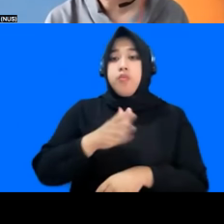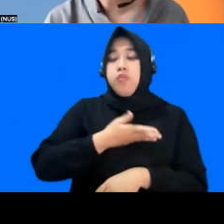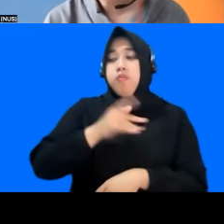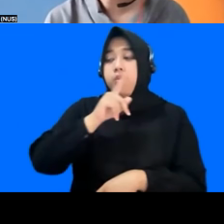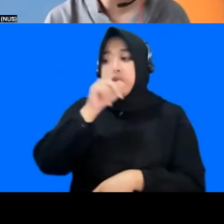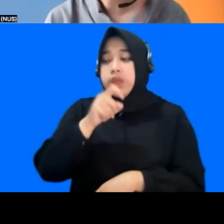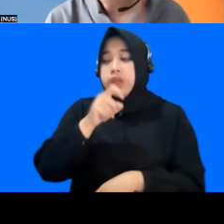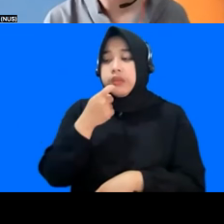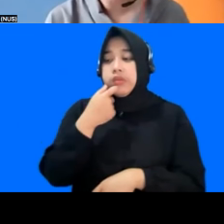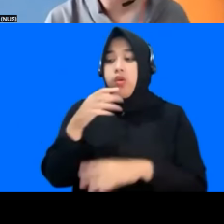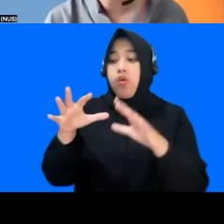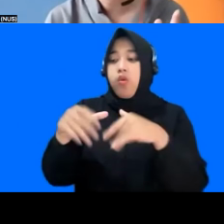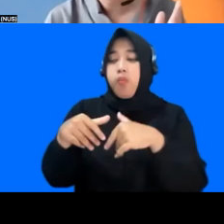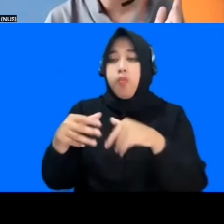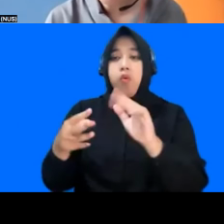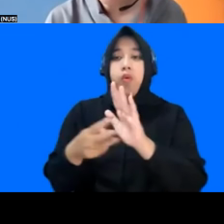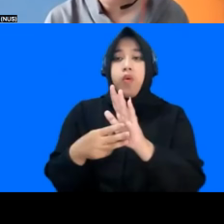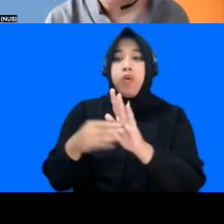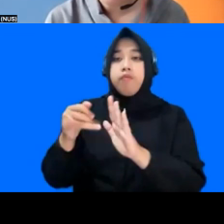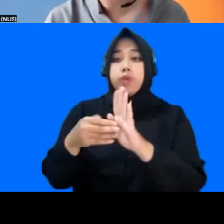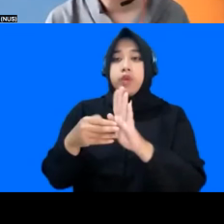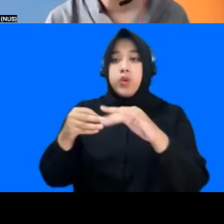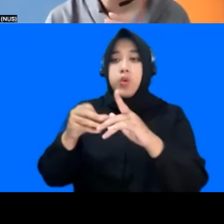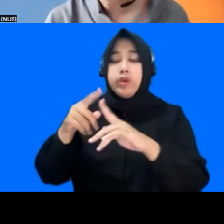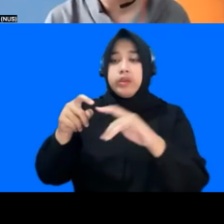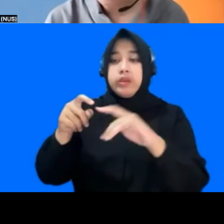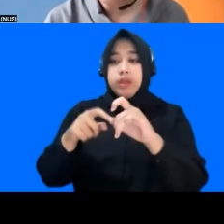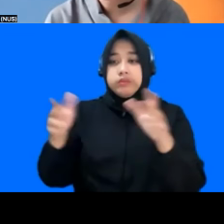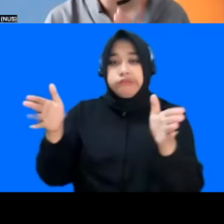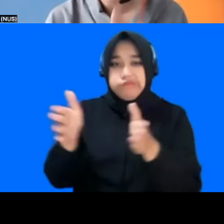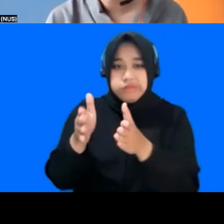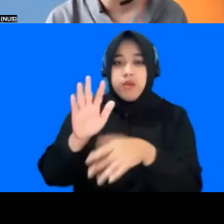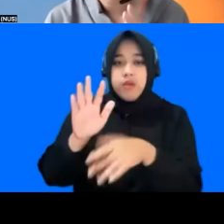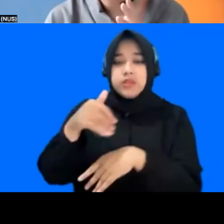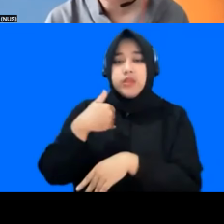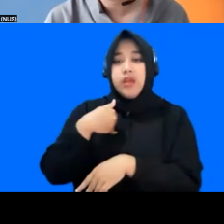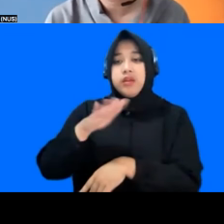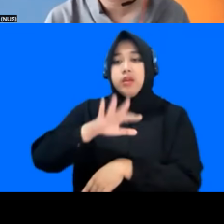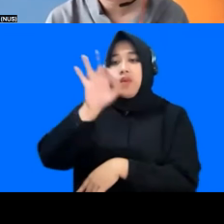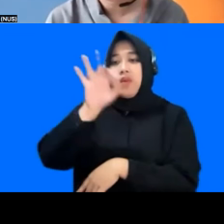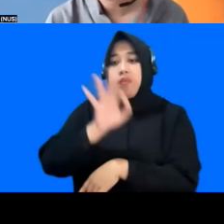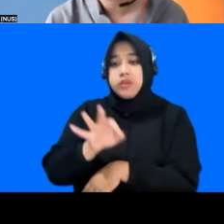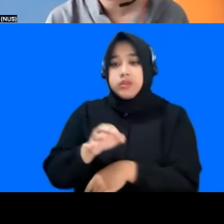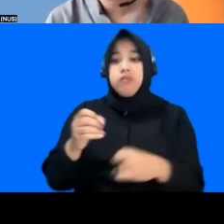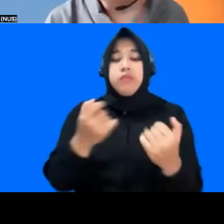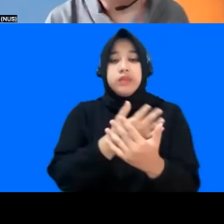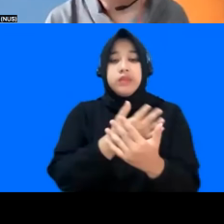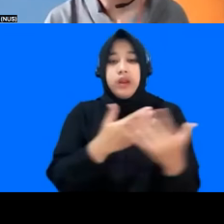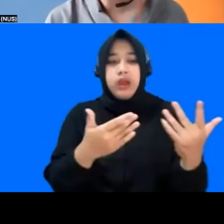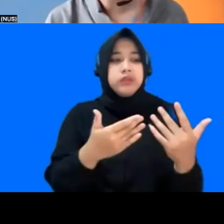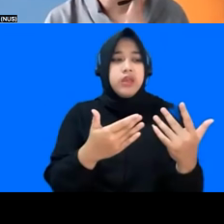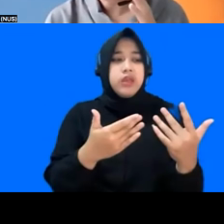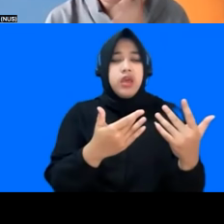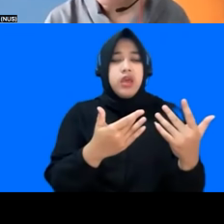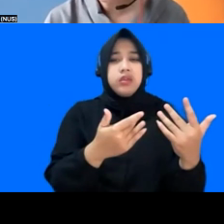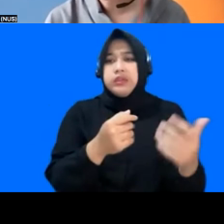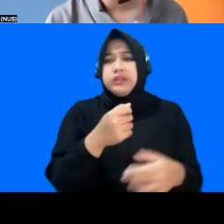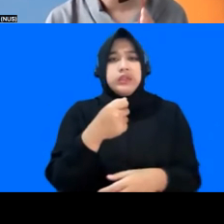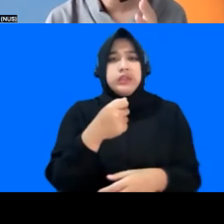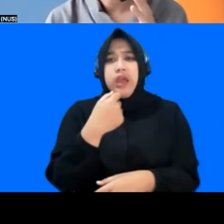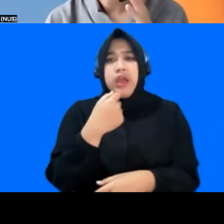are still 5% of the population who don't own a smartphone at all, right? Most of these people are the